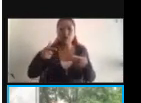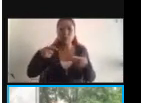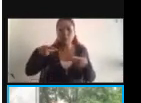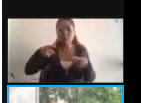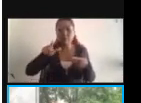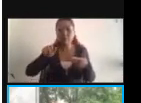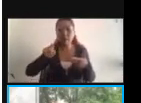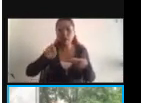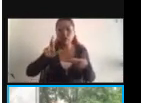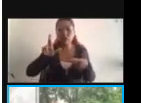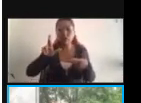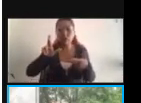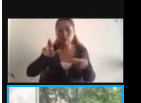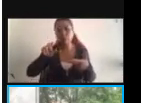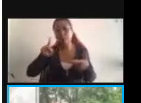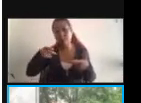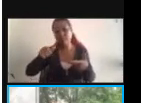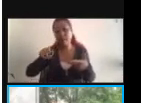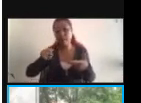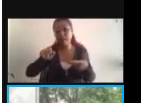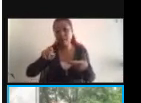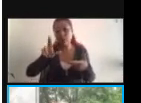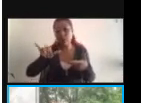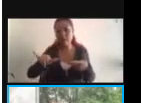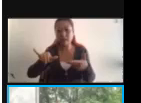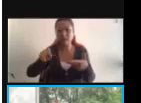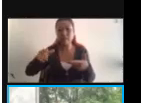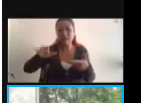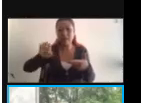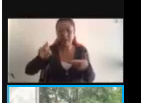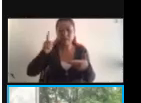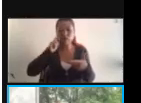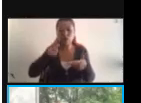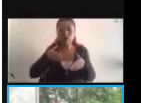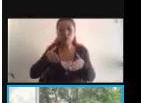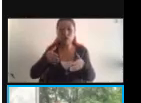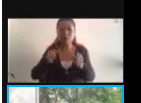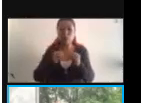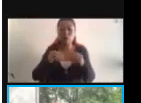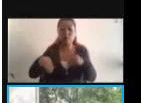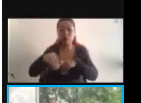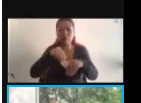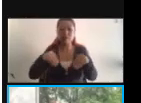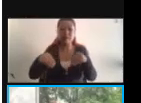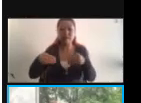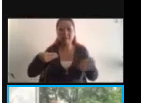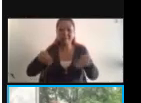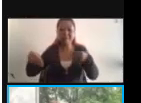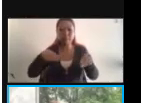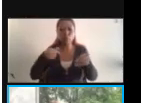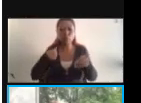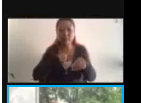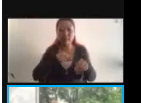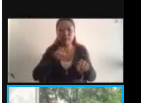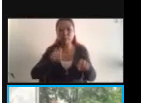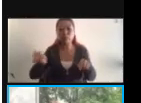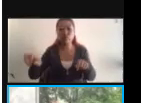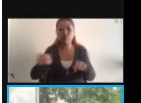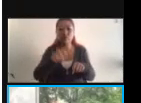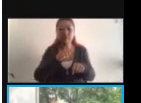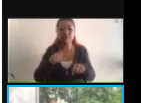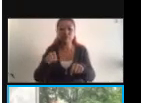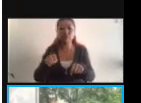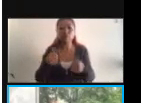require us to perform locomotion so that we can move from place to place. Now, let me give you a background